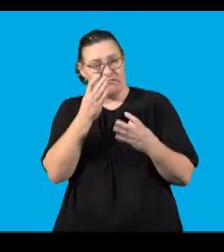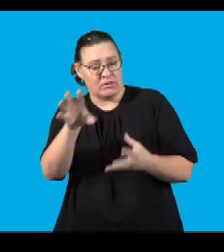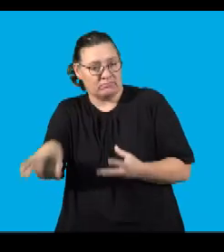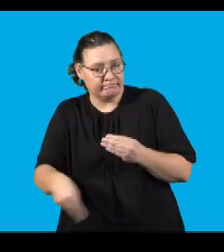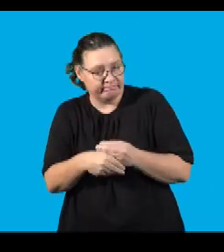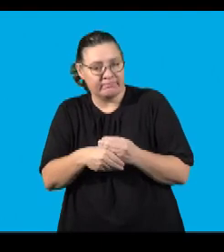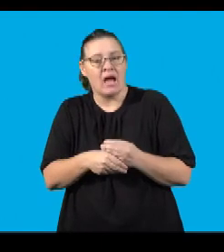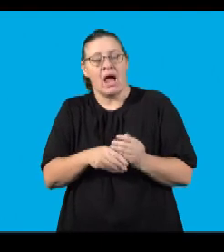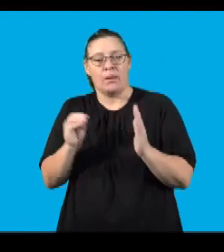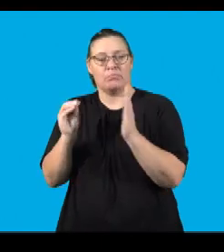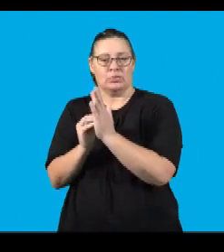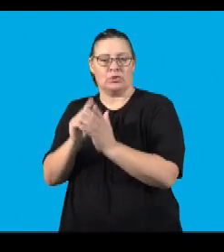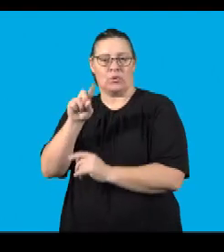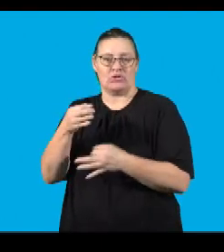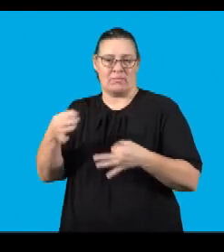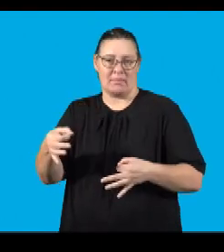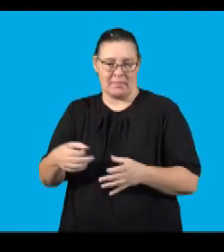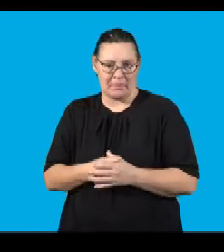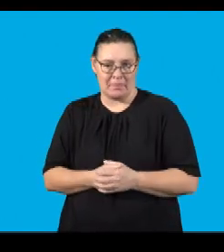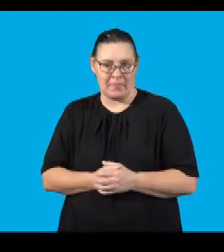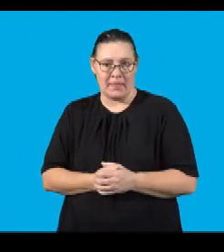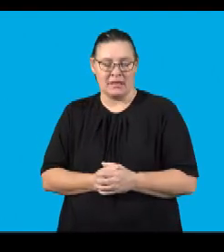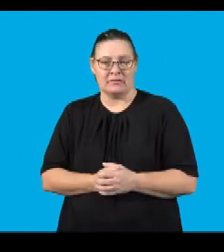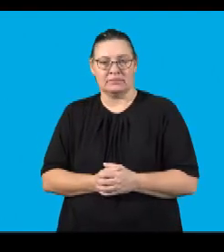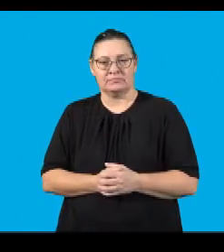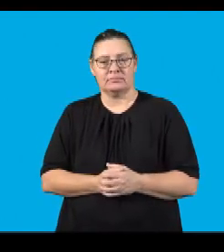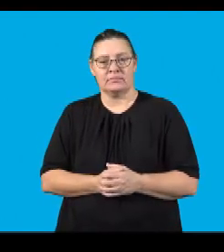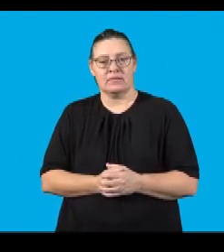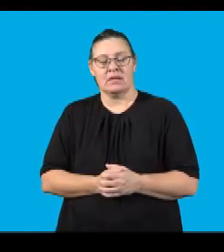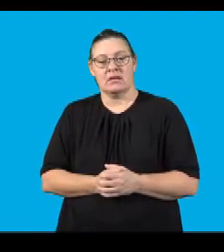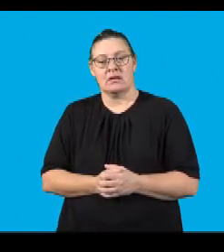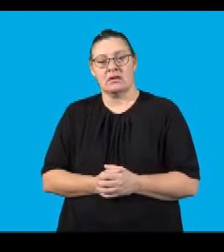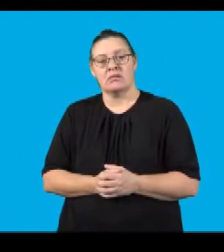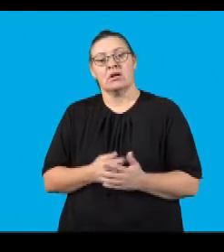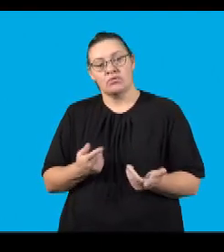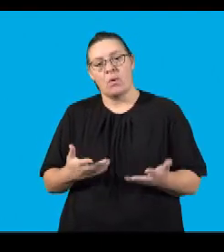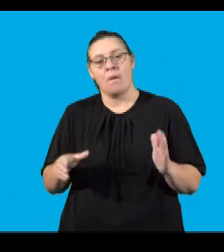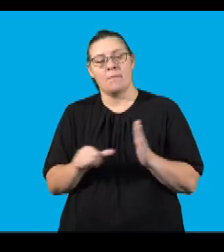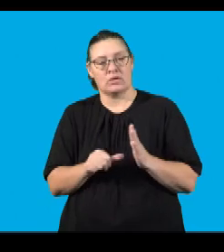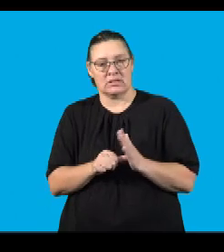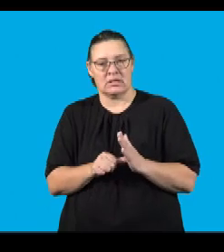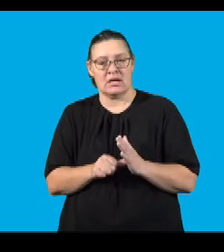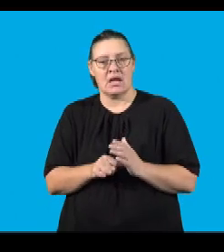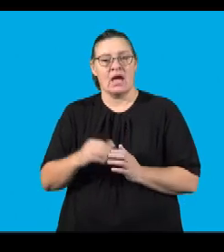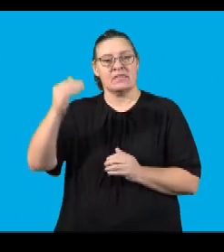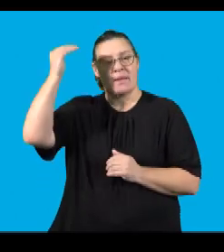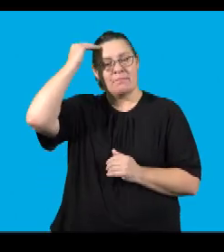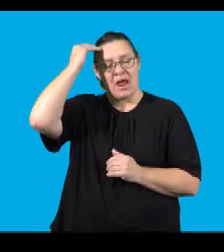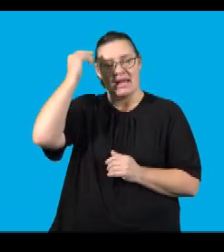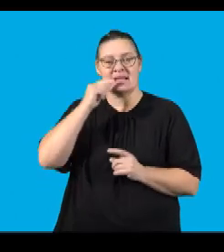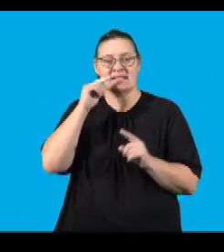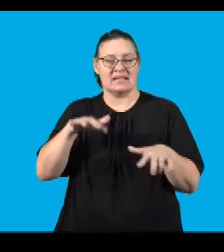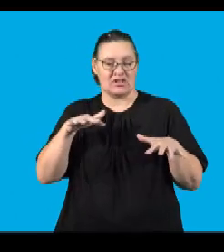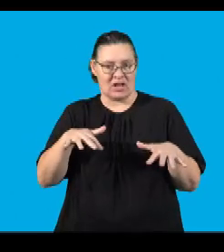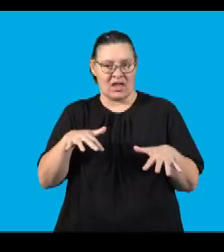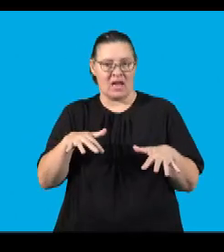take this information and put it on the question paper. If I show you another example, even more important to understand is that the brain